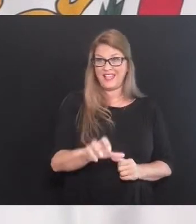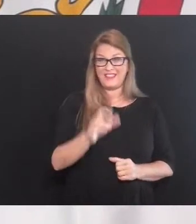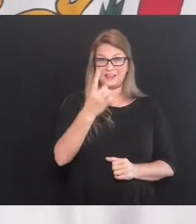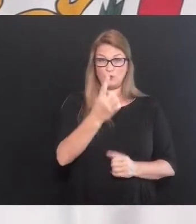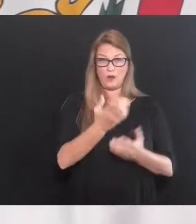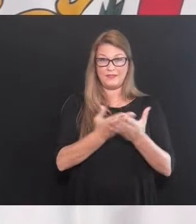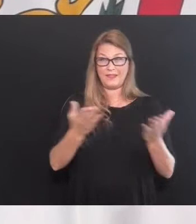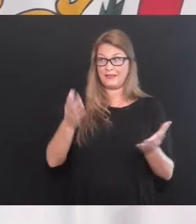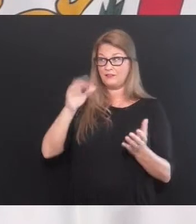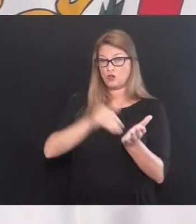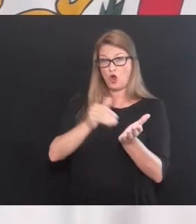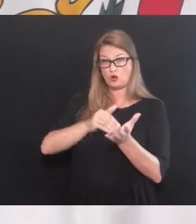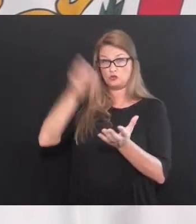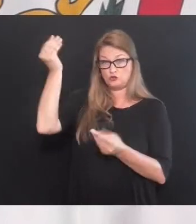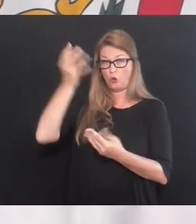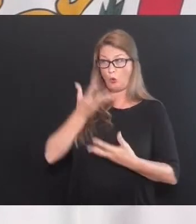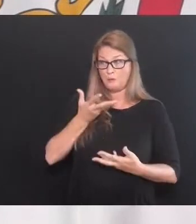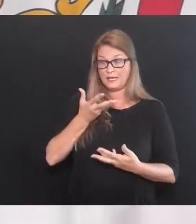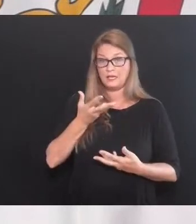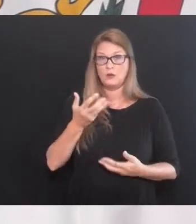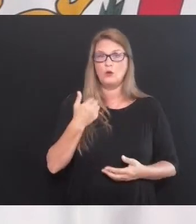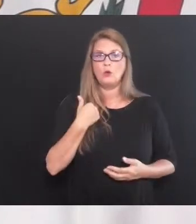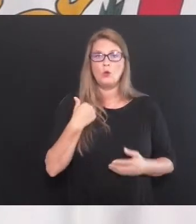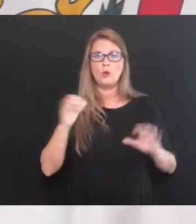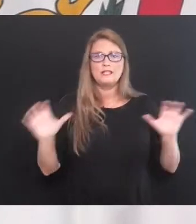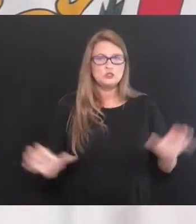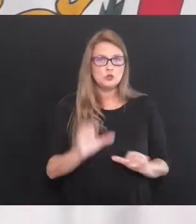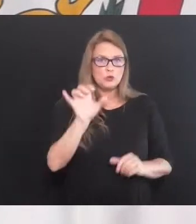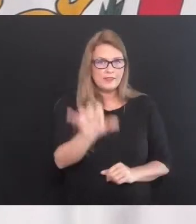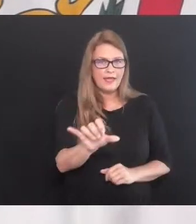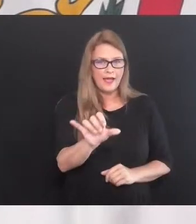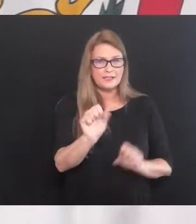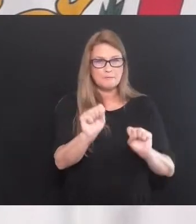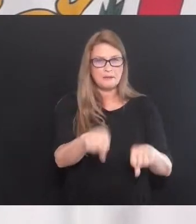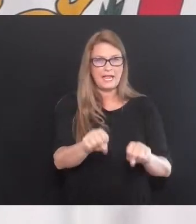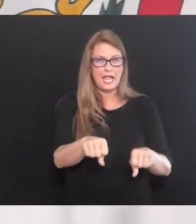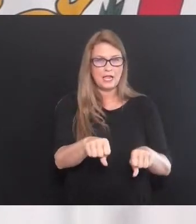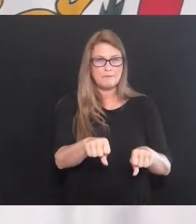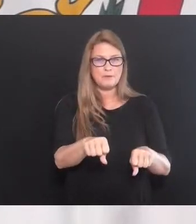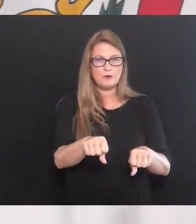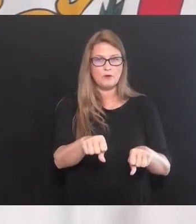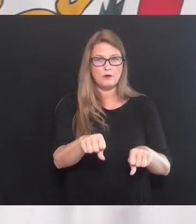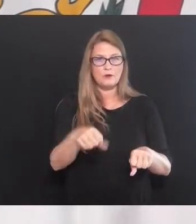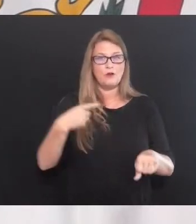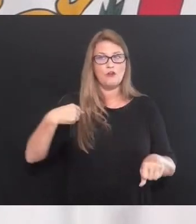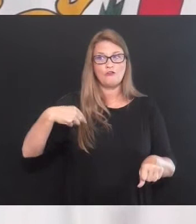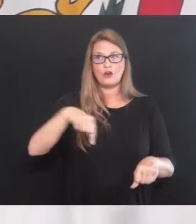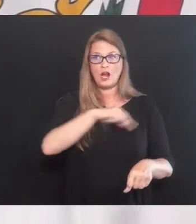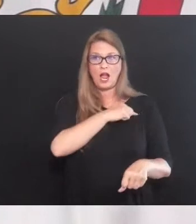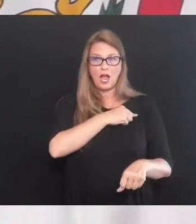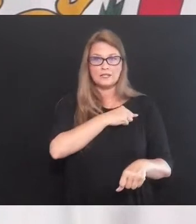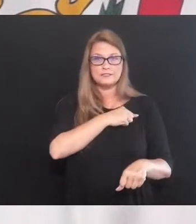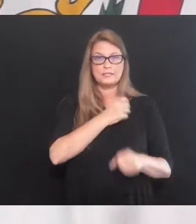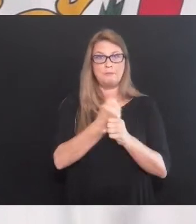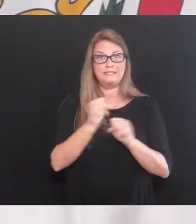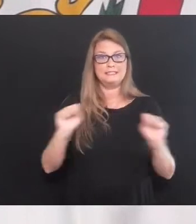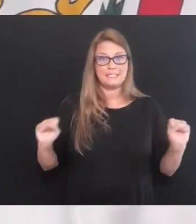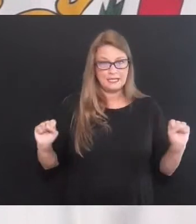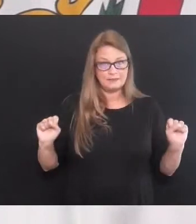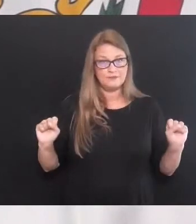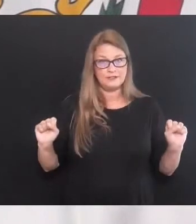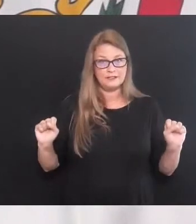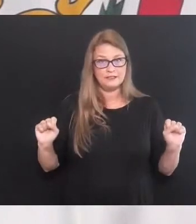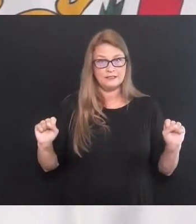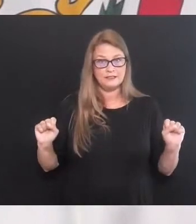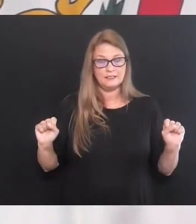words of the doctor. We do it to be able to make us immune and to protect us and